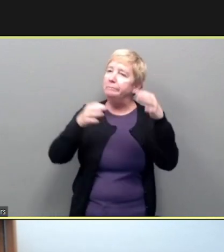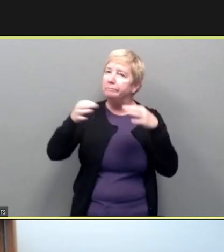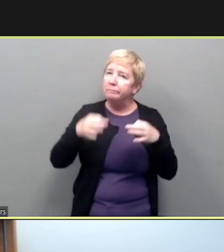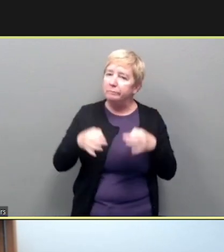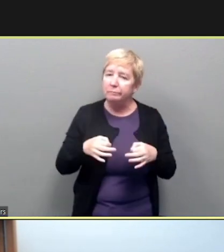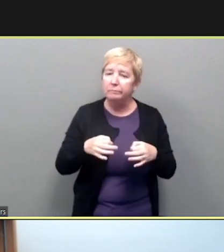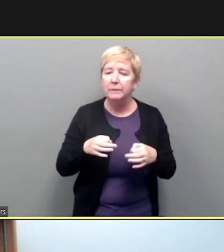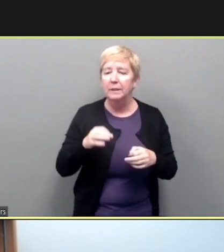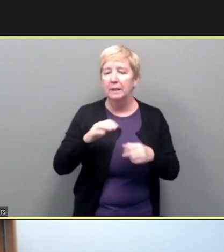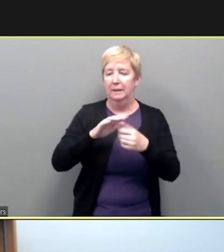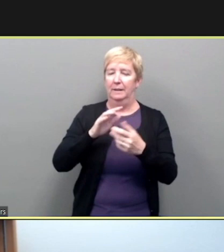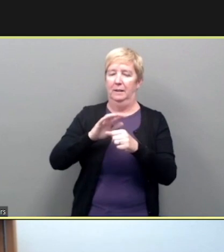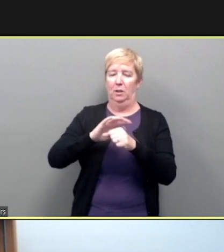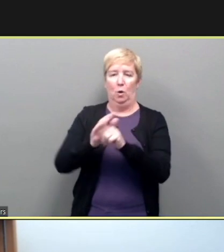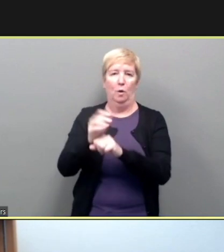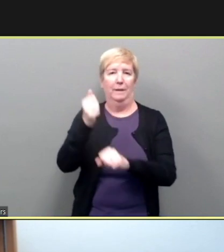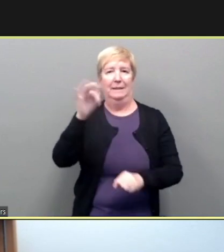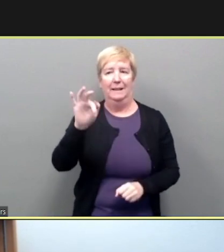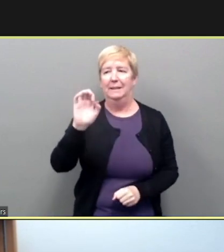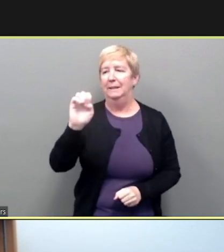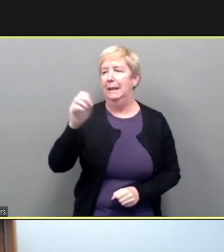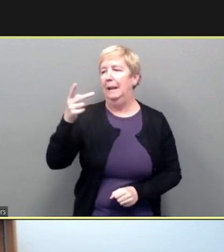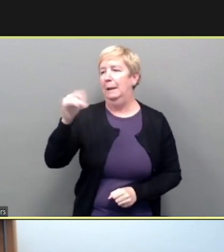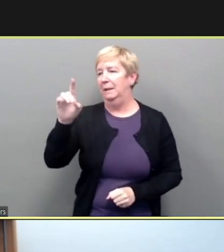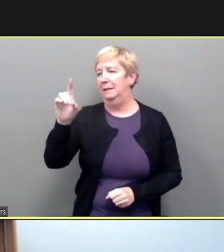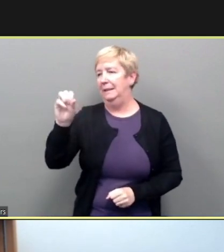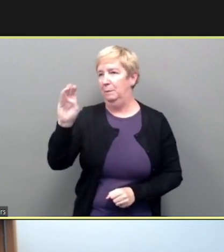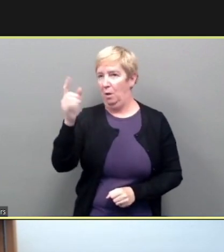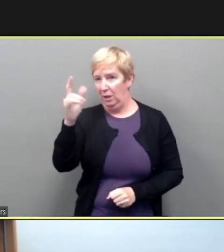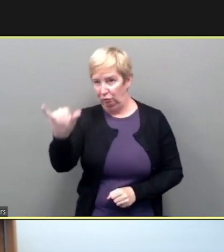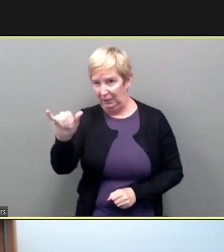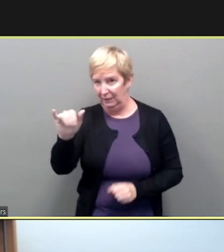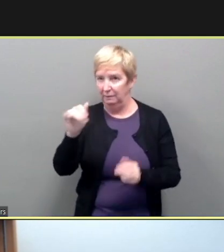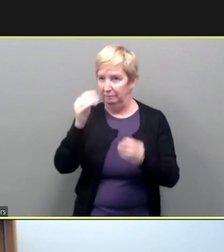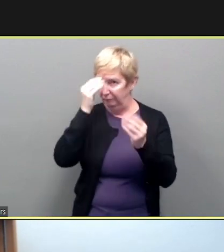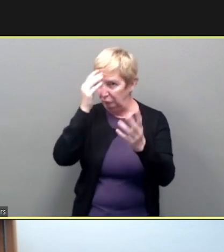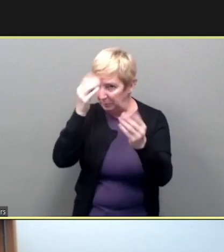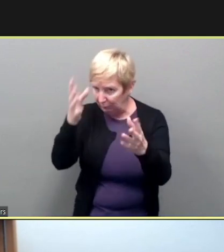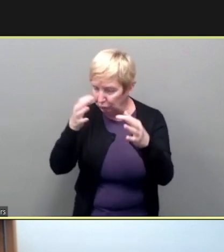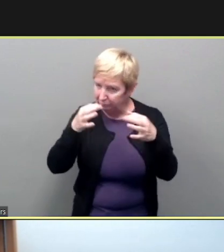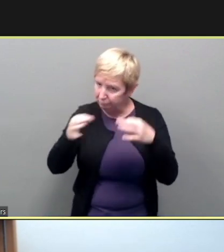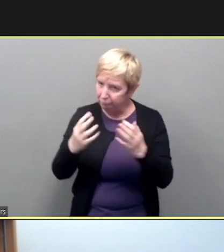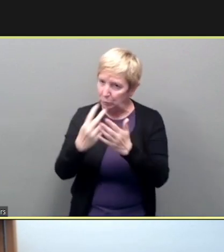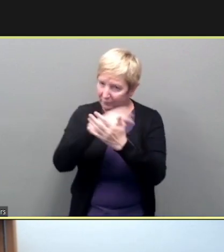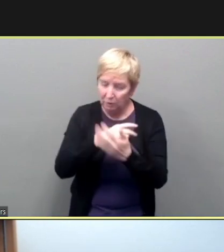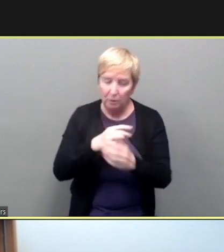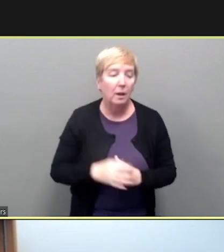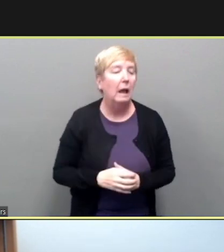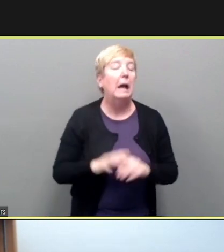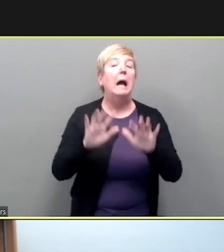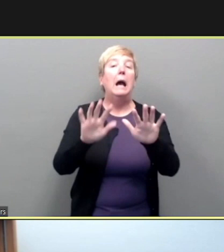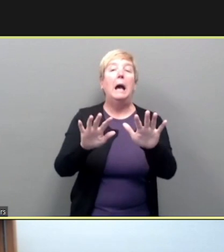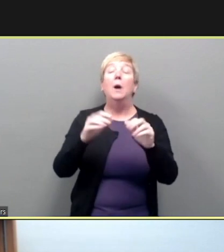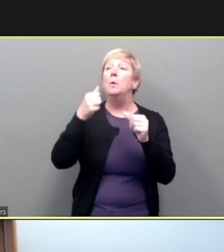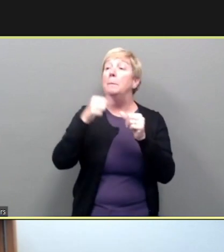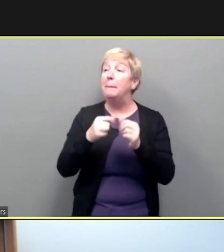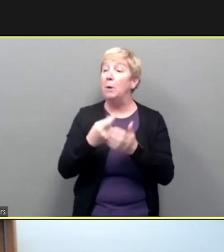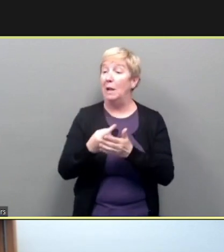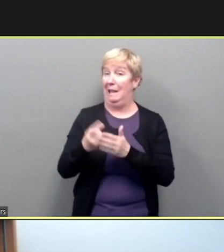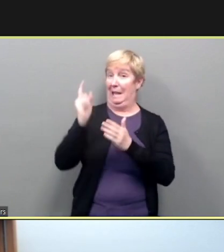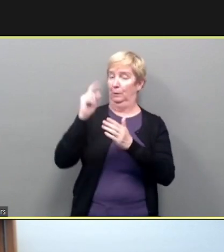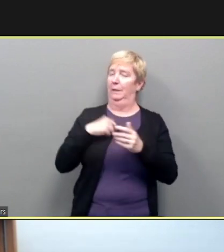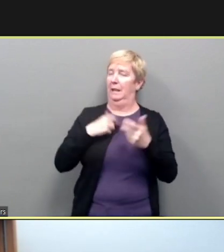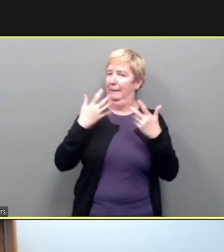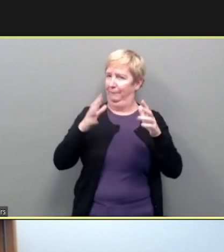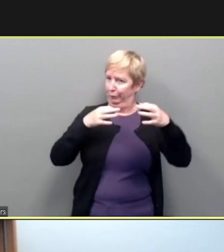COVID-19 epidemiology update. And I just wanted to start off by saying, as I highlighted last week, and as we're